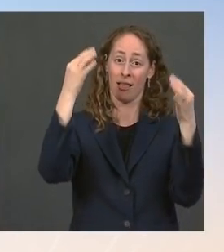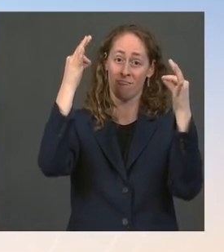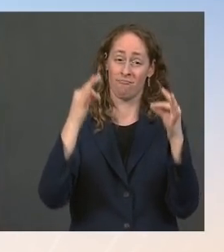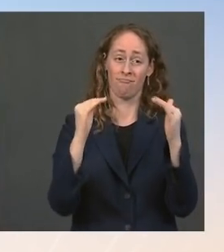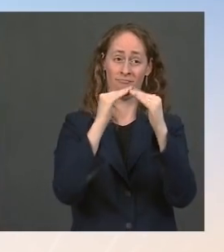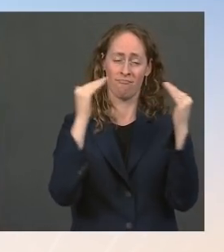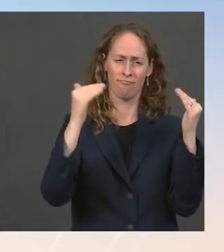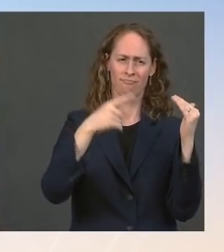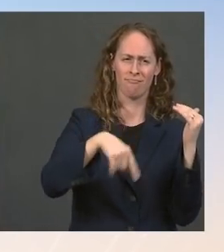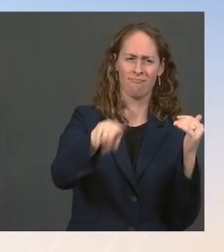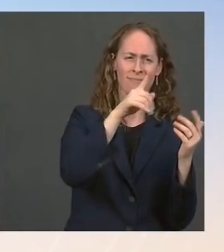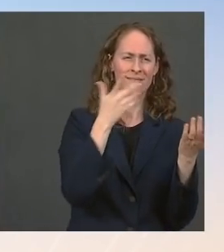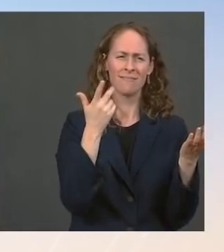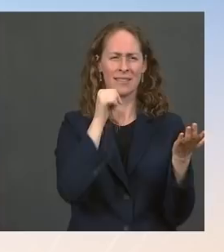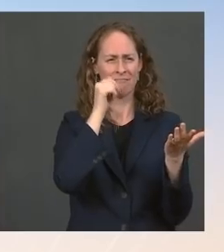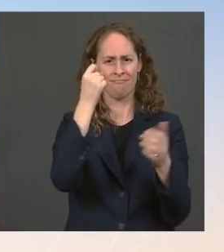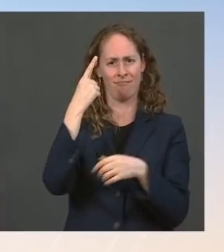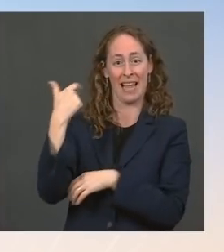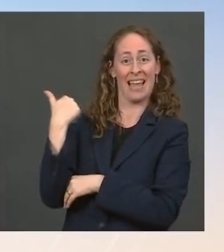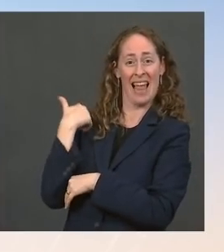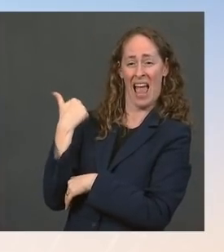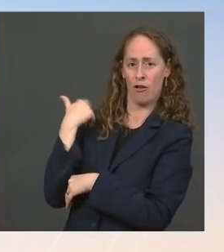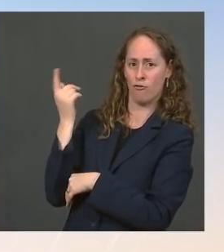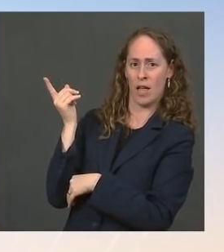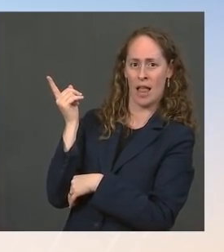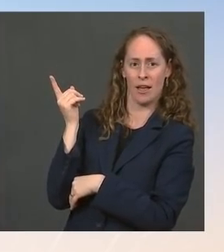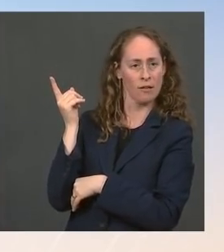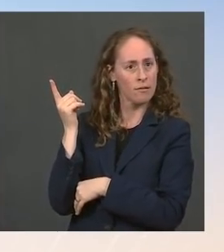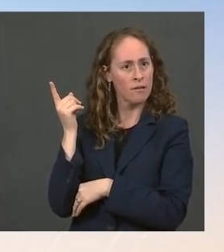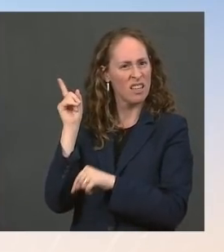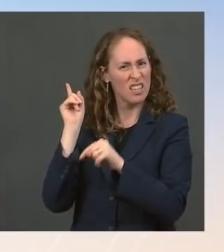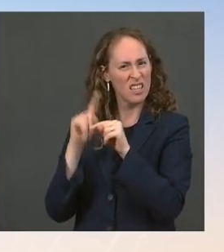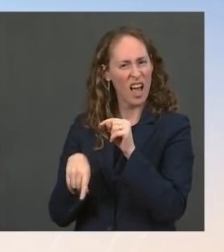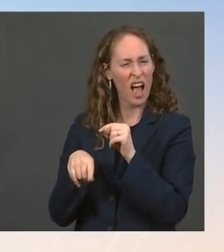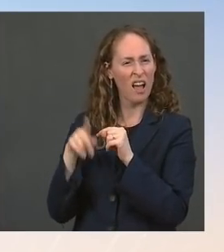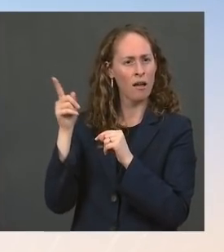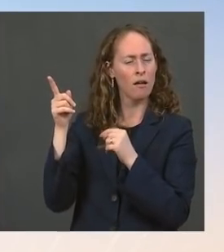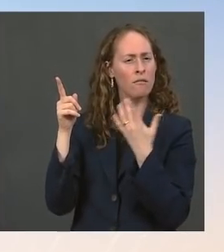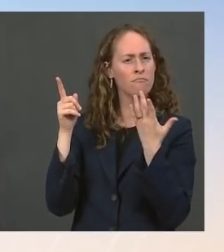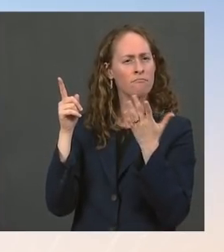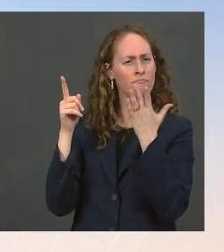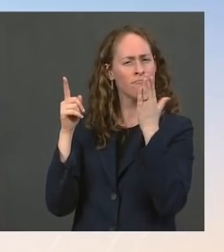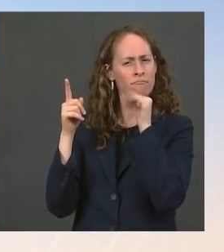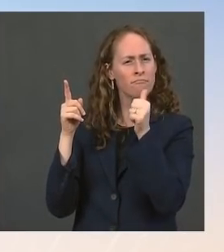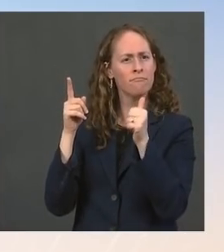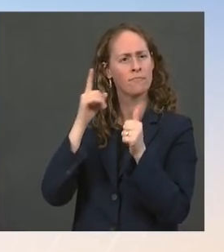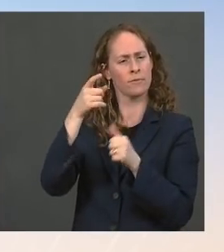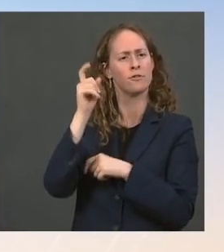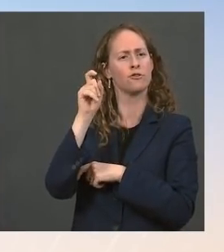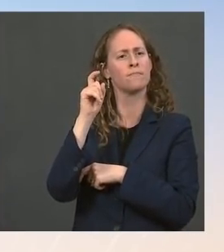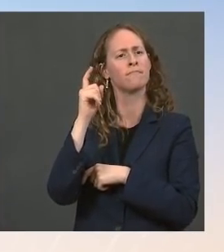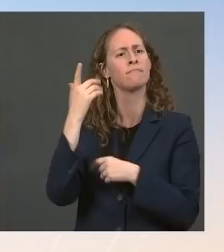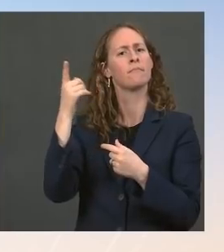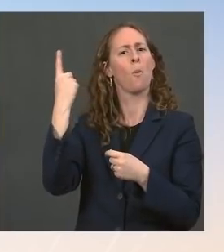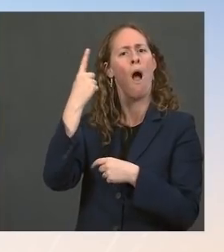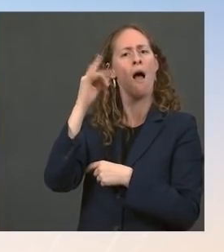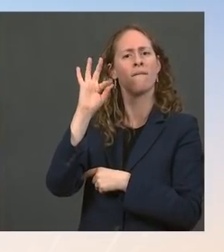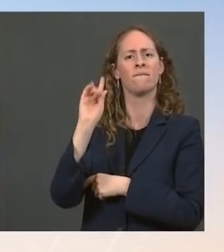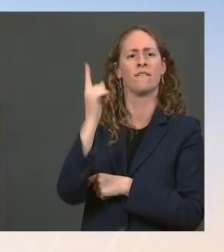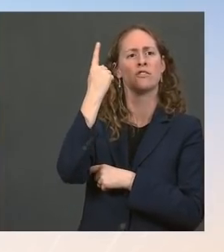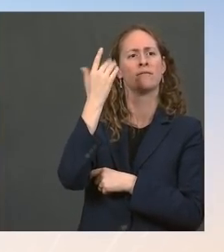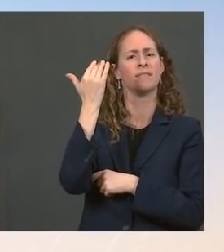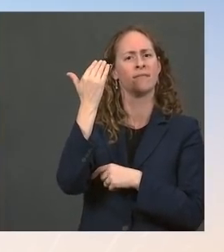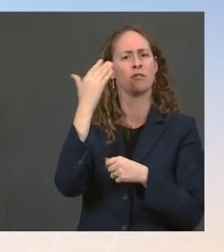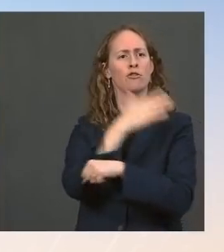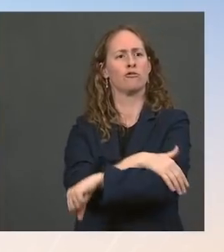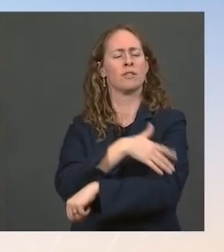would, I mean, Canada is it within the first 15 country most fully vaccinated in the world. So it's not a health decision. Land restrictions, which